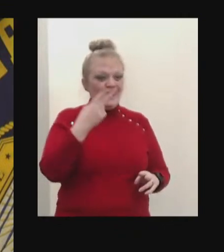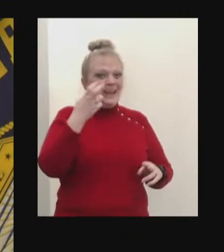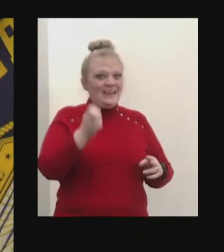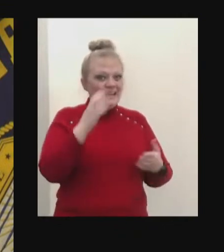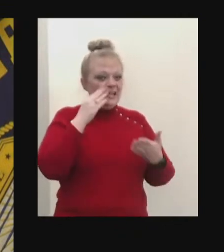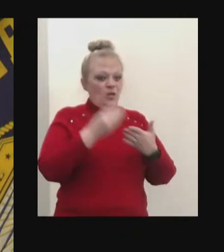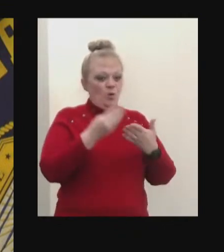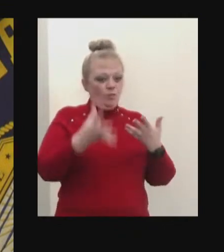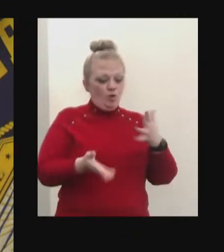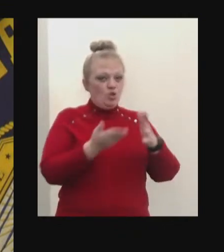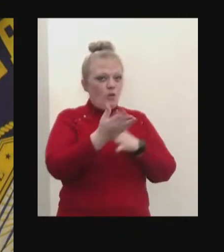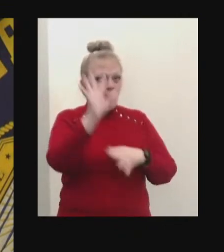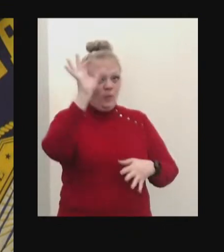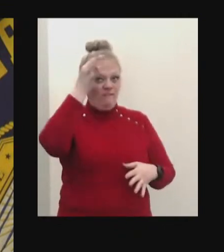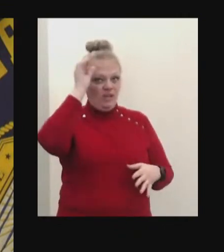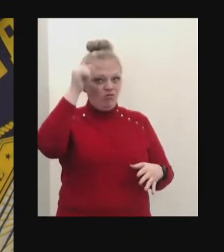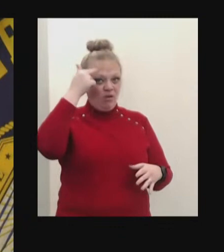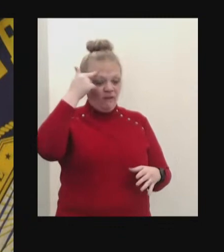federal government